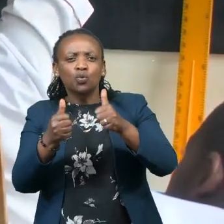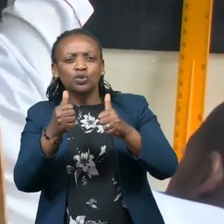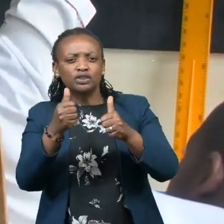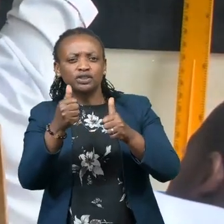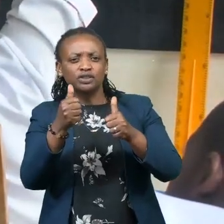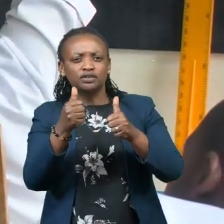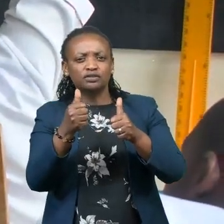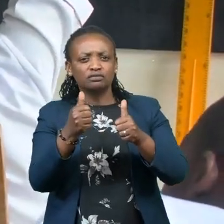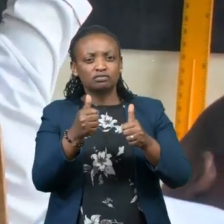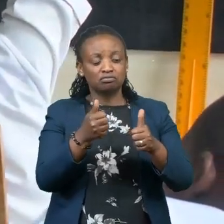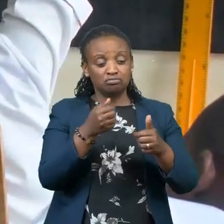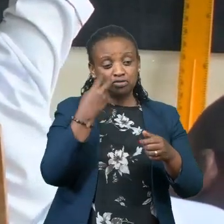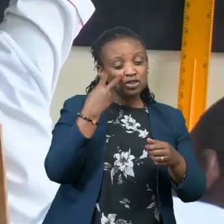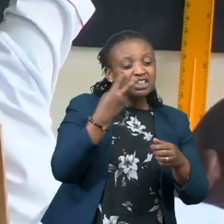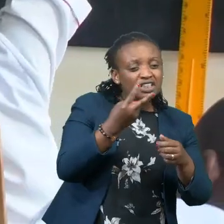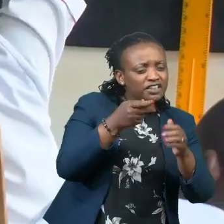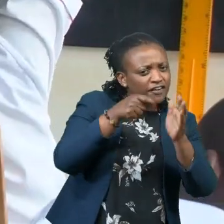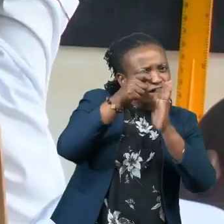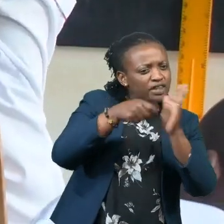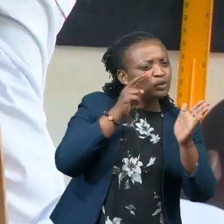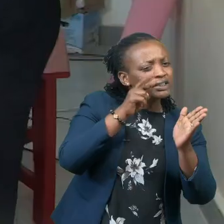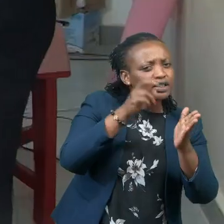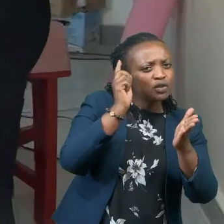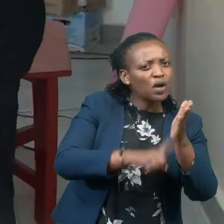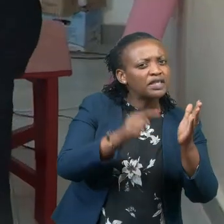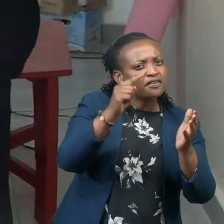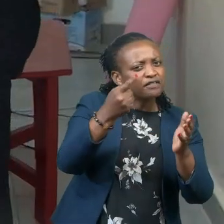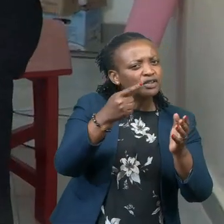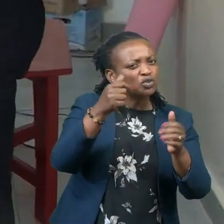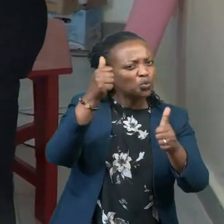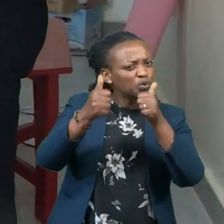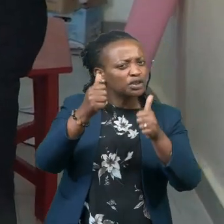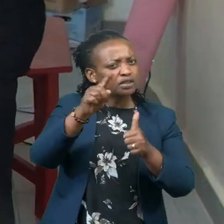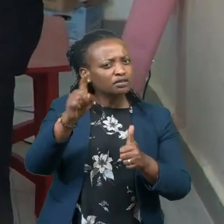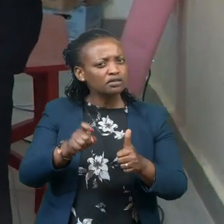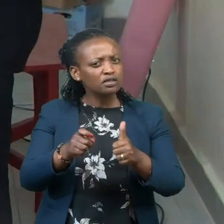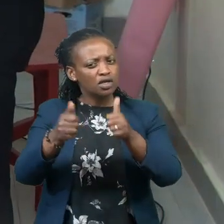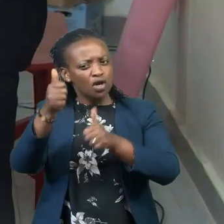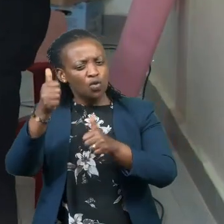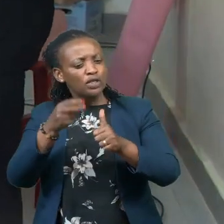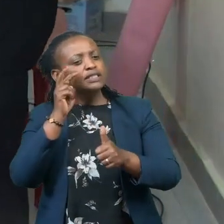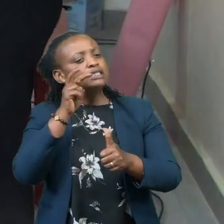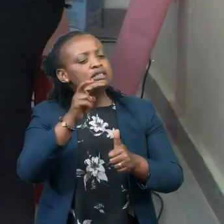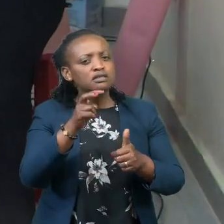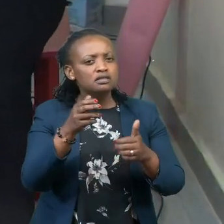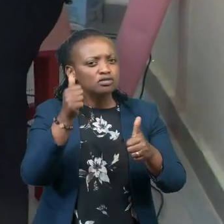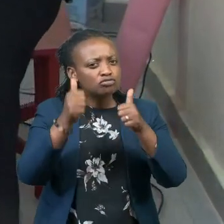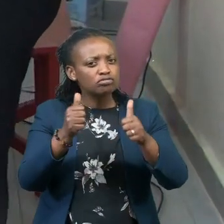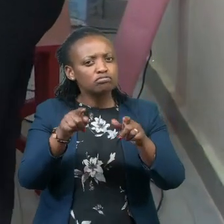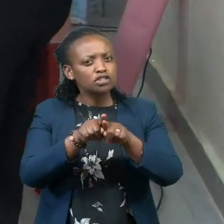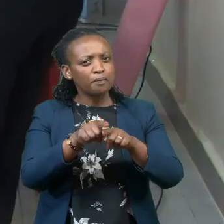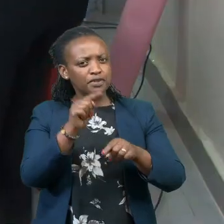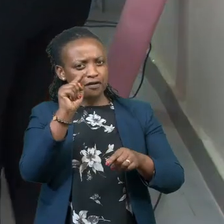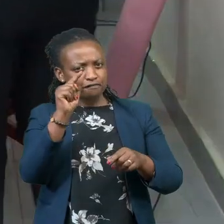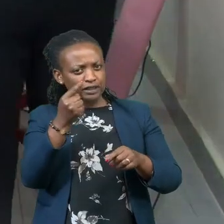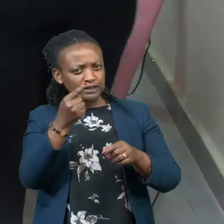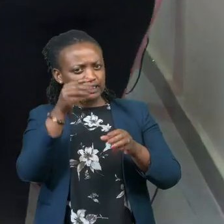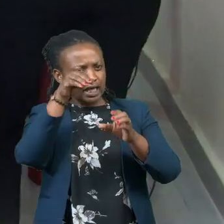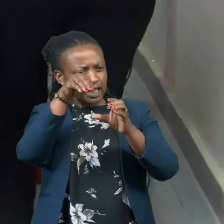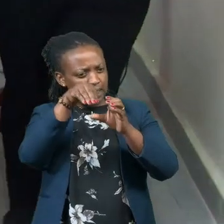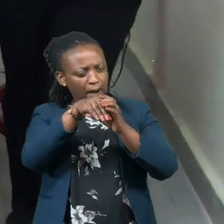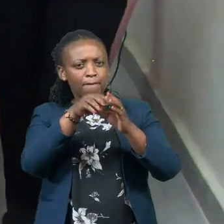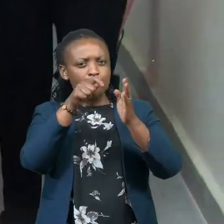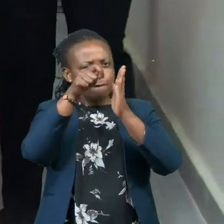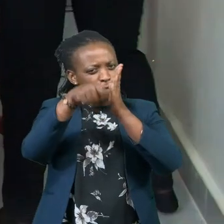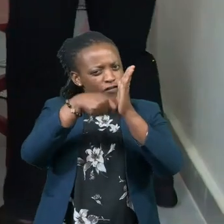sand. So which one did you watch in the video being the first one? Which one did you see as it was